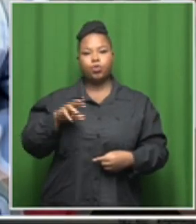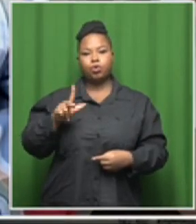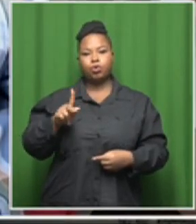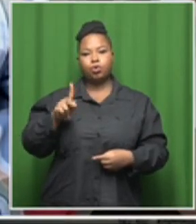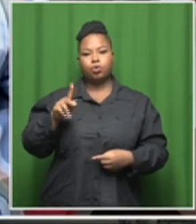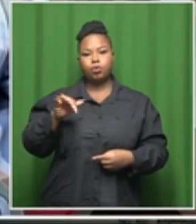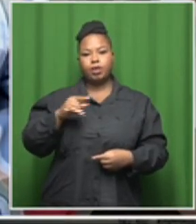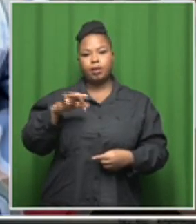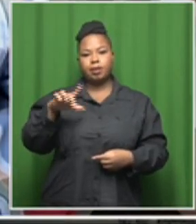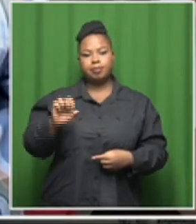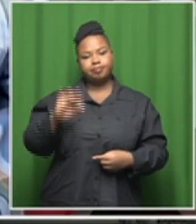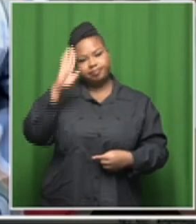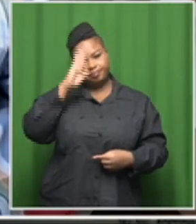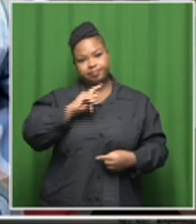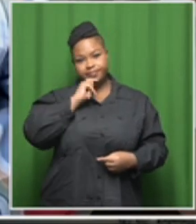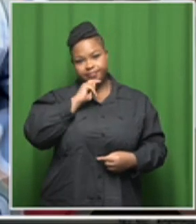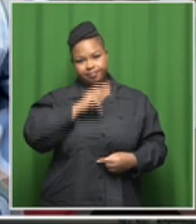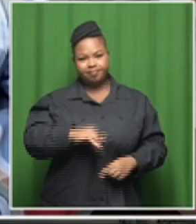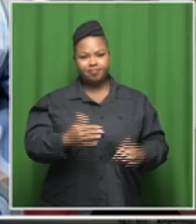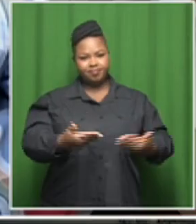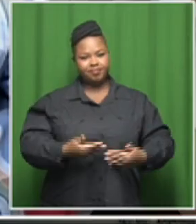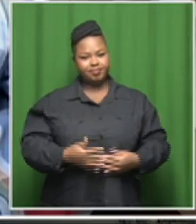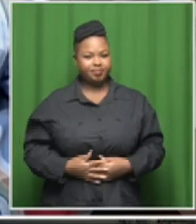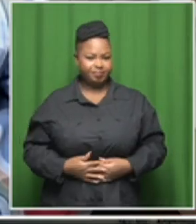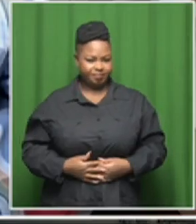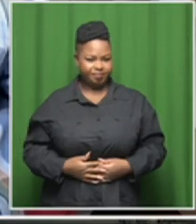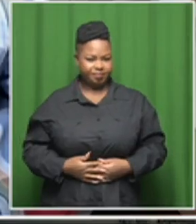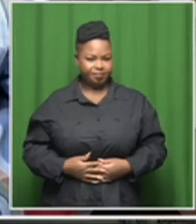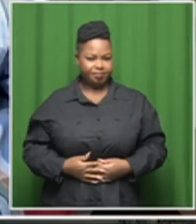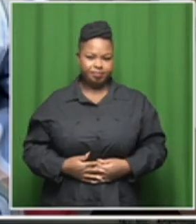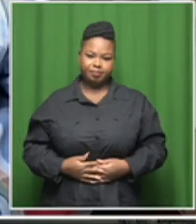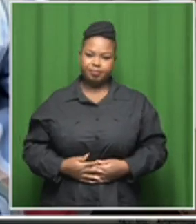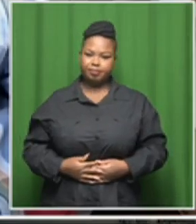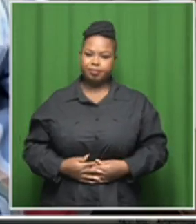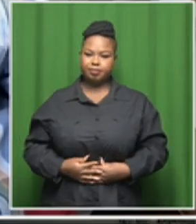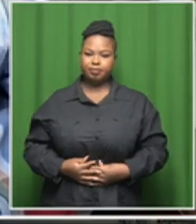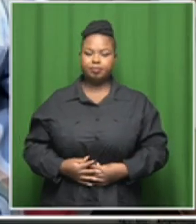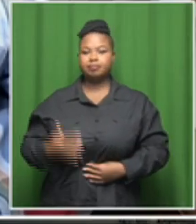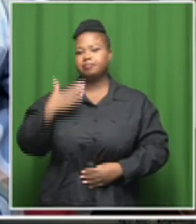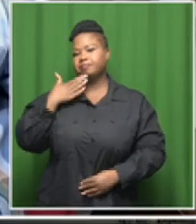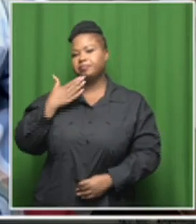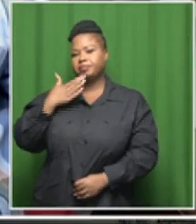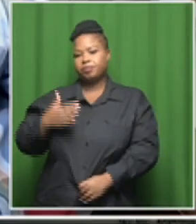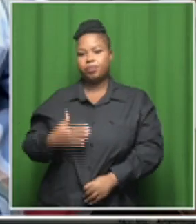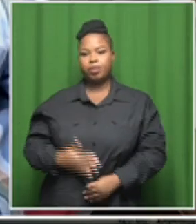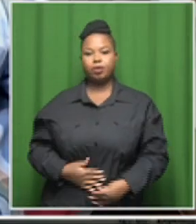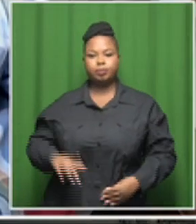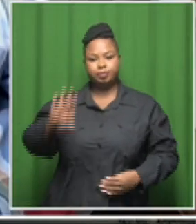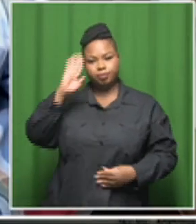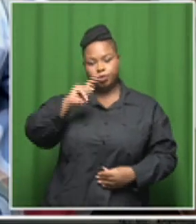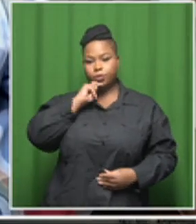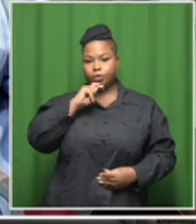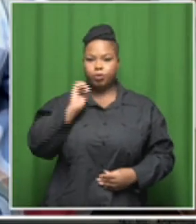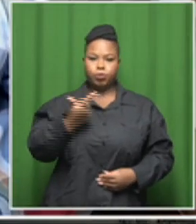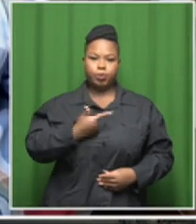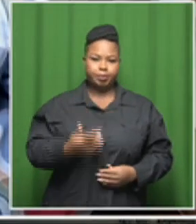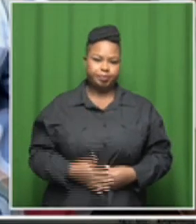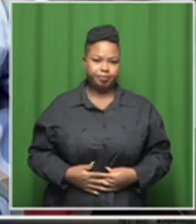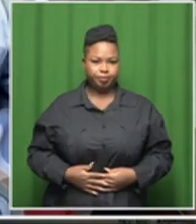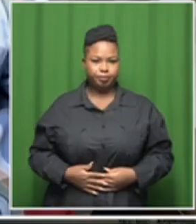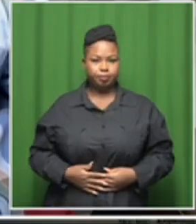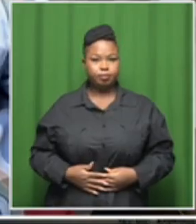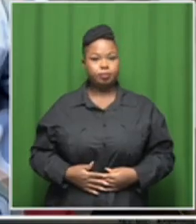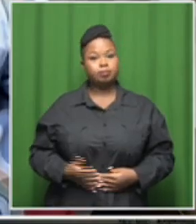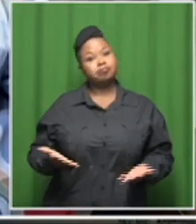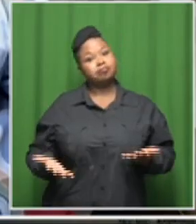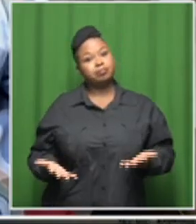with us here on Morning Live. Welcome to it. Thank you very much. Good morning to everybody. Perhaps